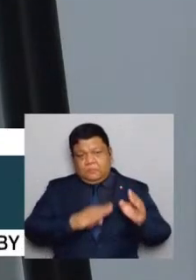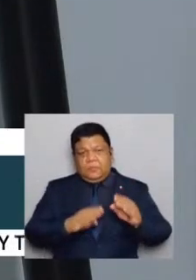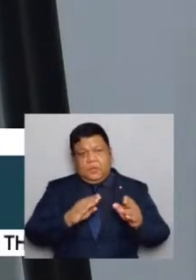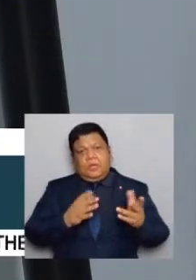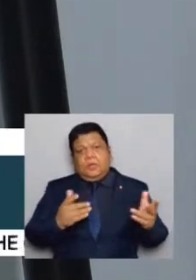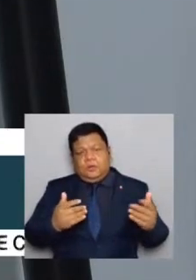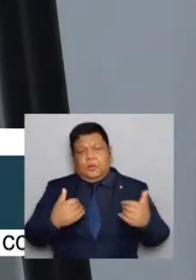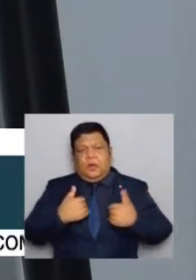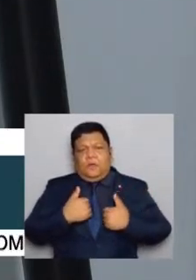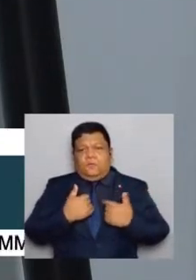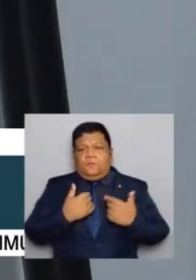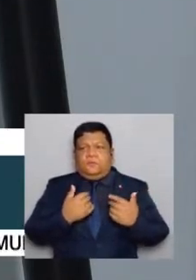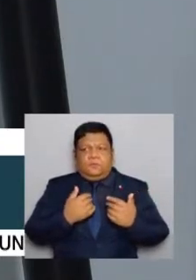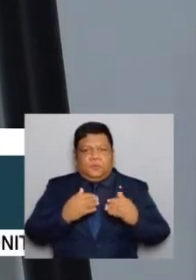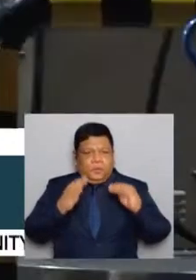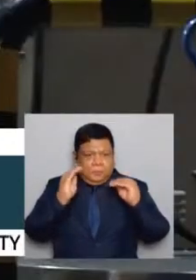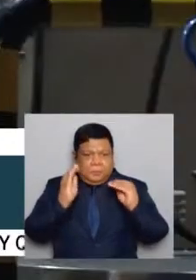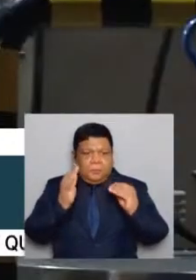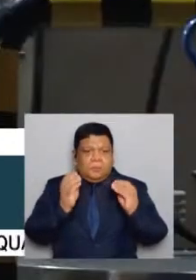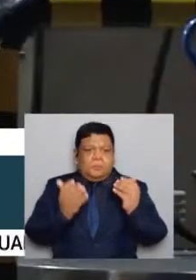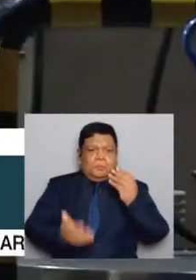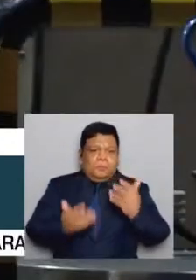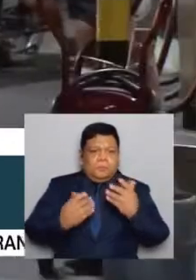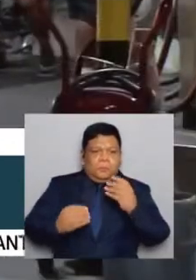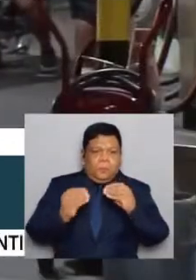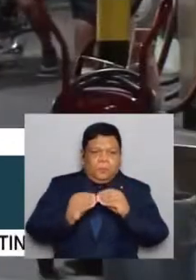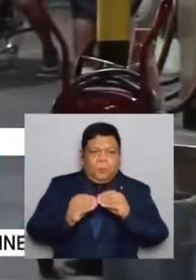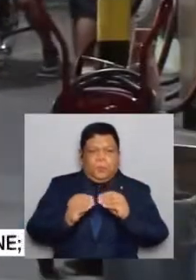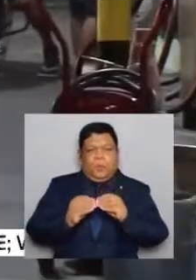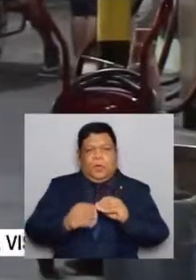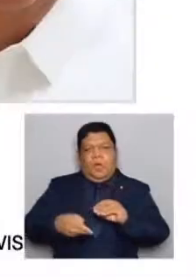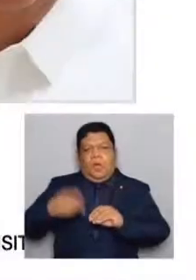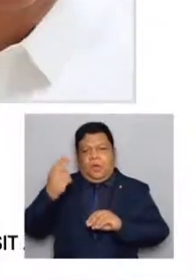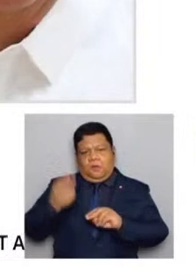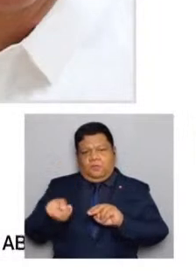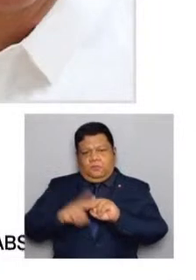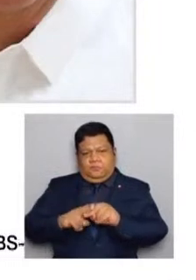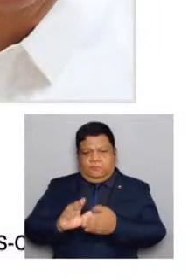unfortunately, na tataas pa po ang price.